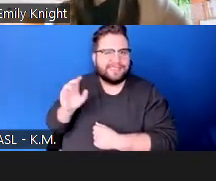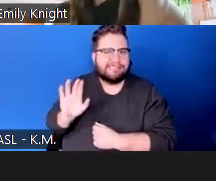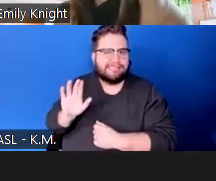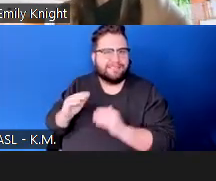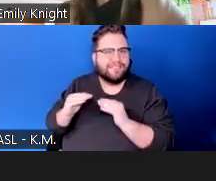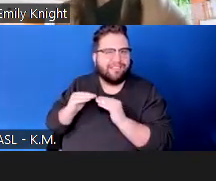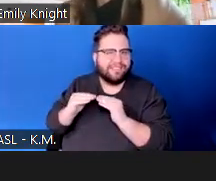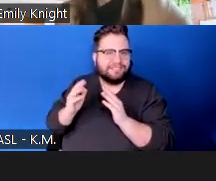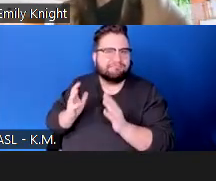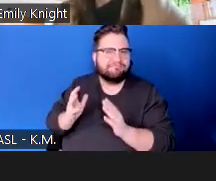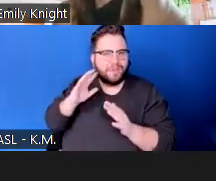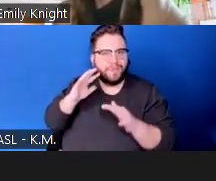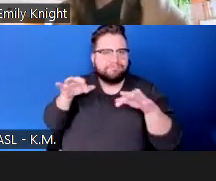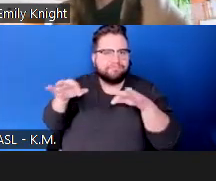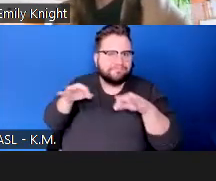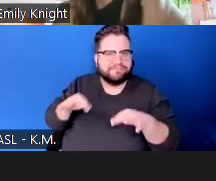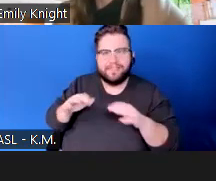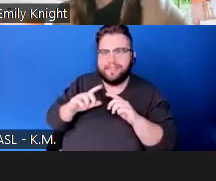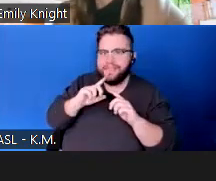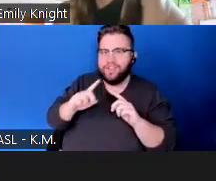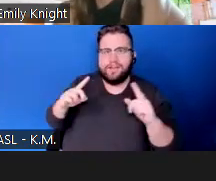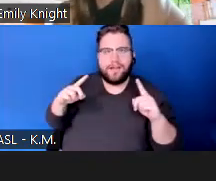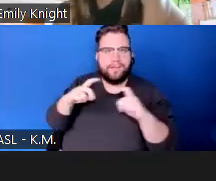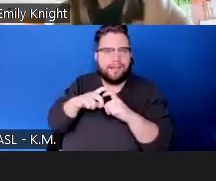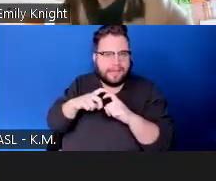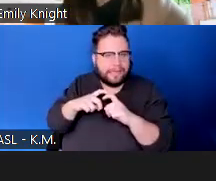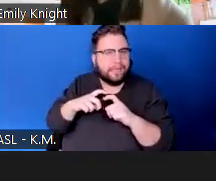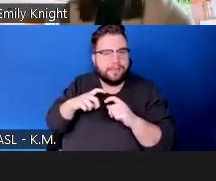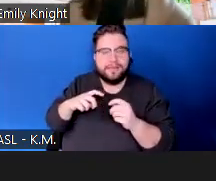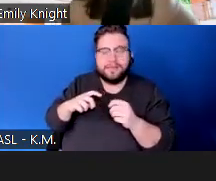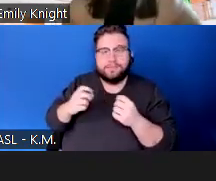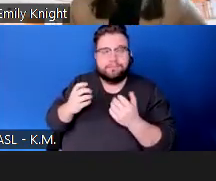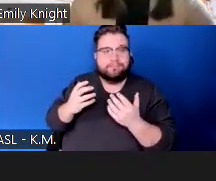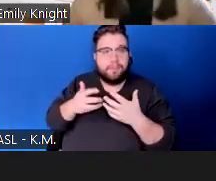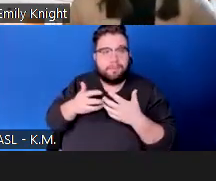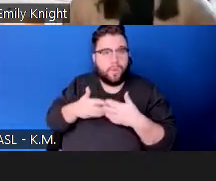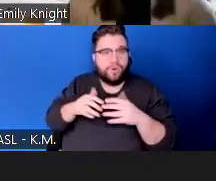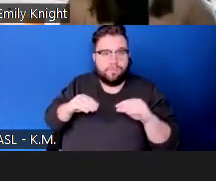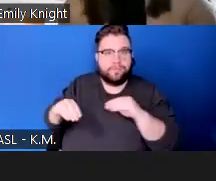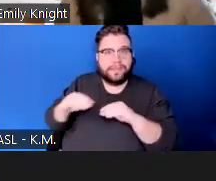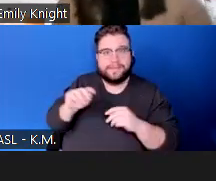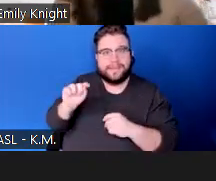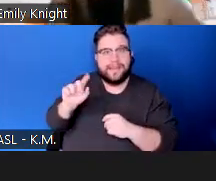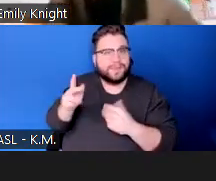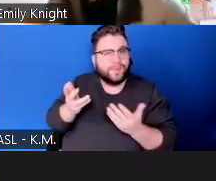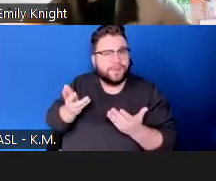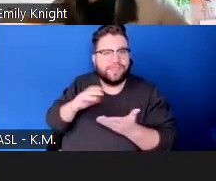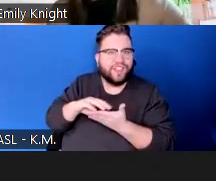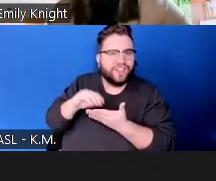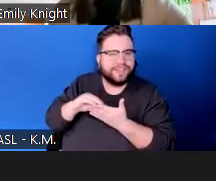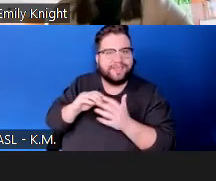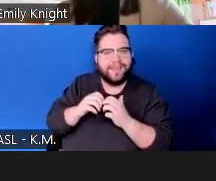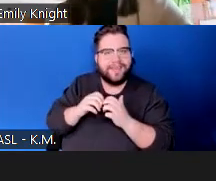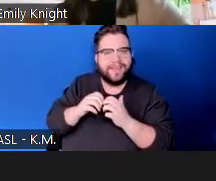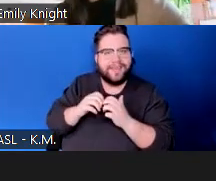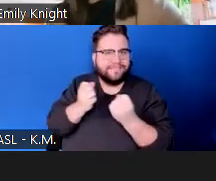about the very complicated sensory motor task that is learning to drive. And throughout all of these talks, whether we are focusing